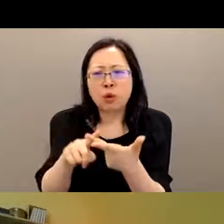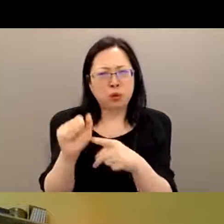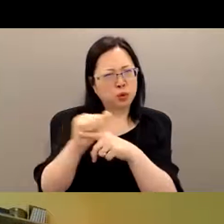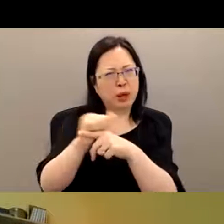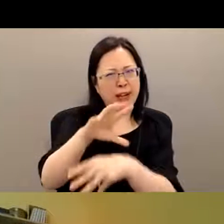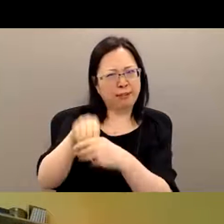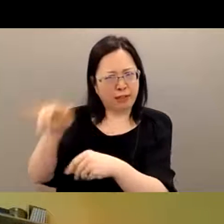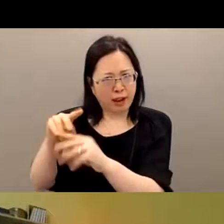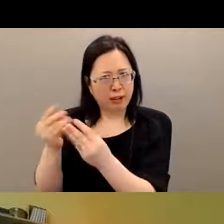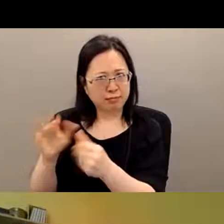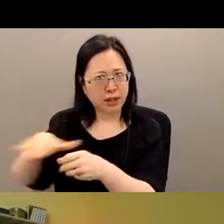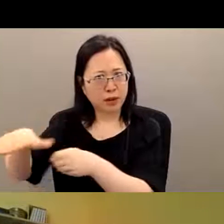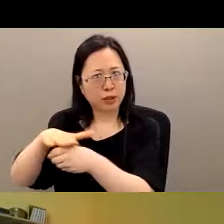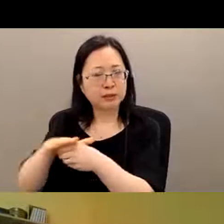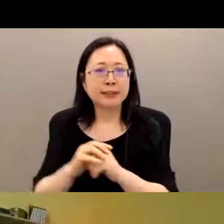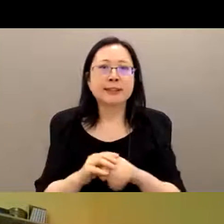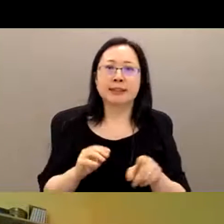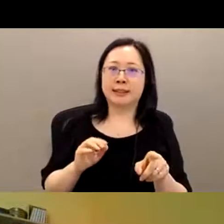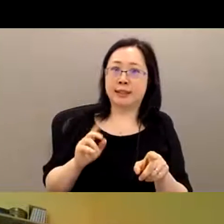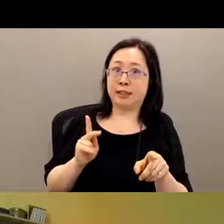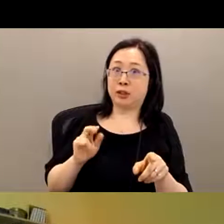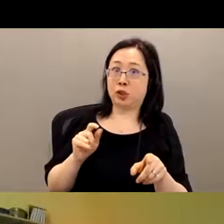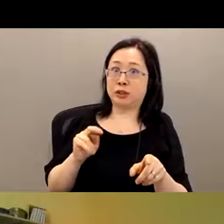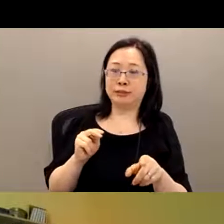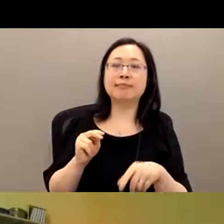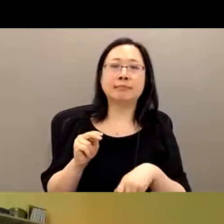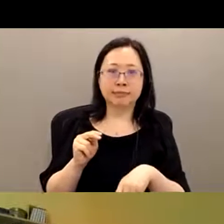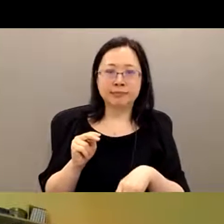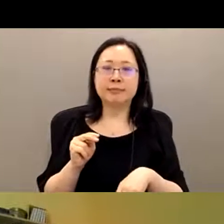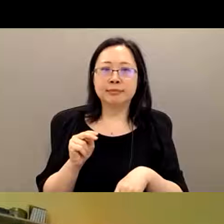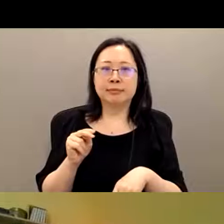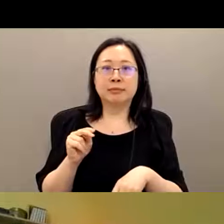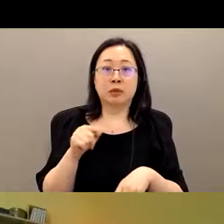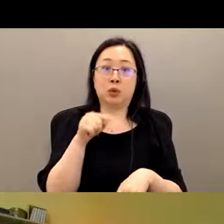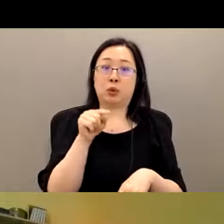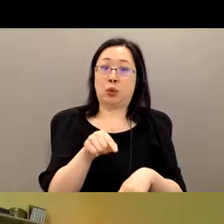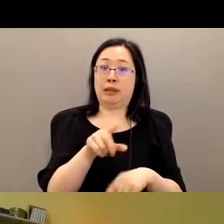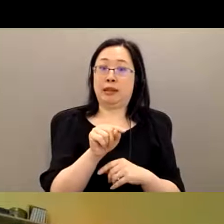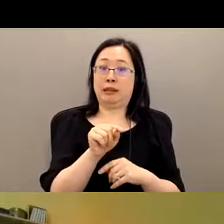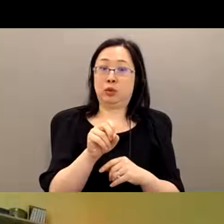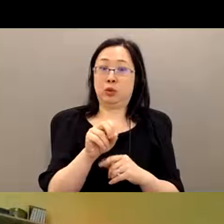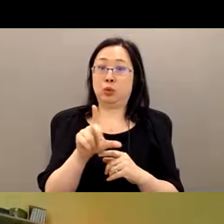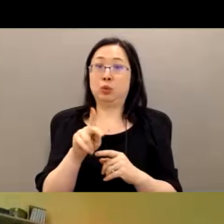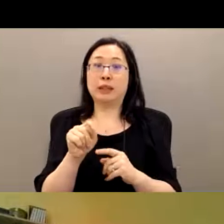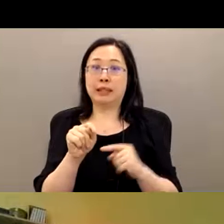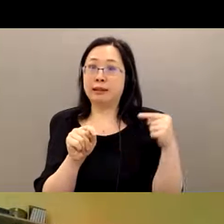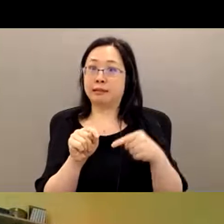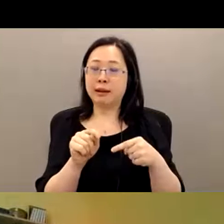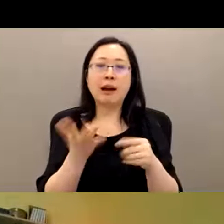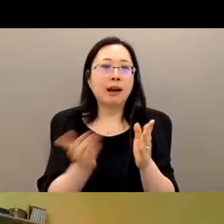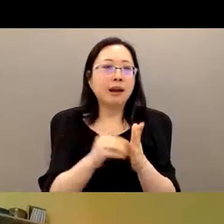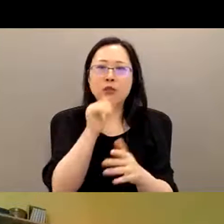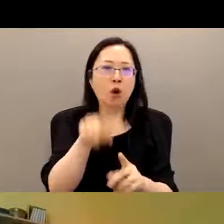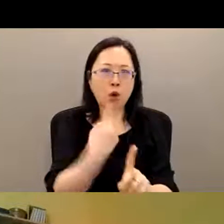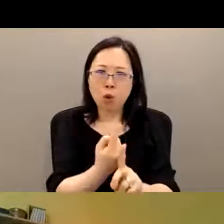environment? So this particular toolkit was created so that it could be used not just in